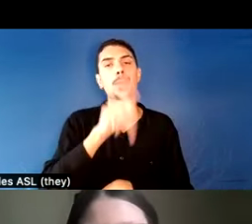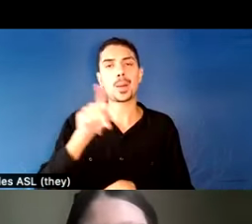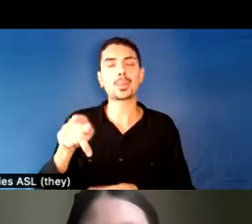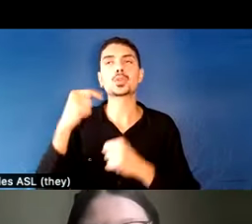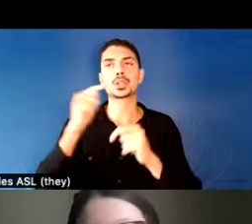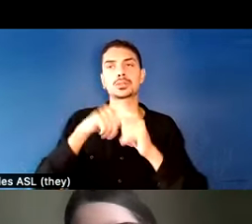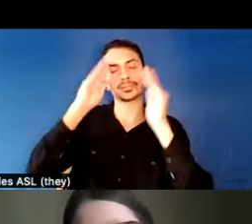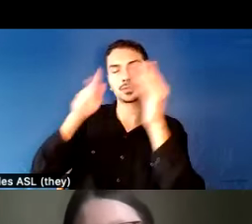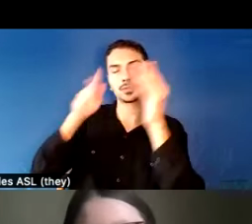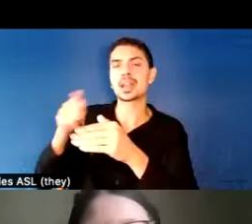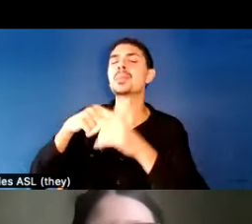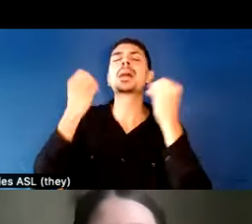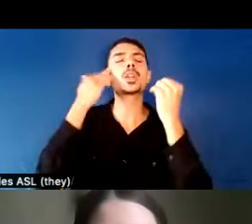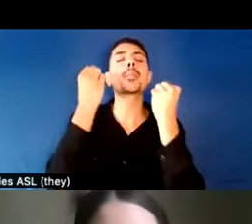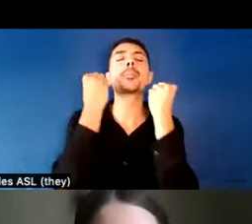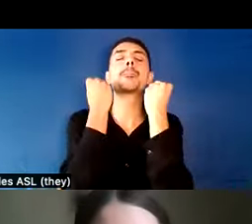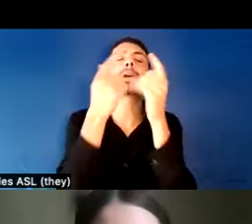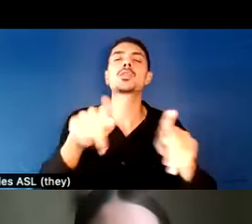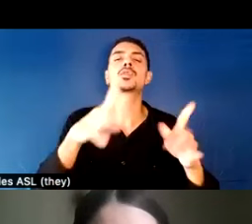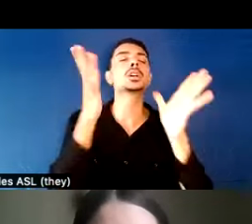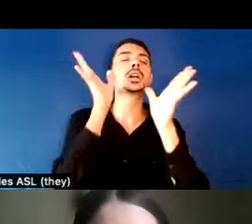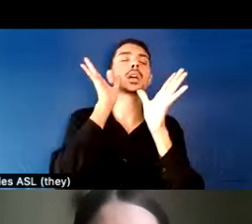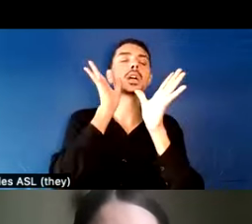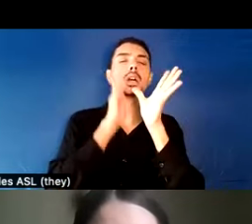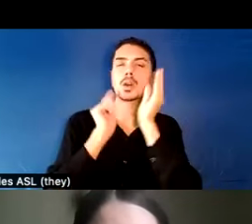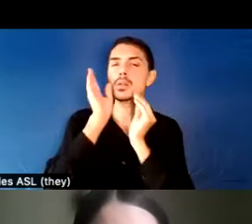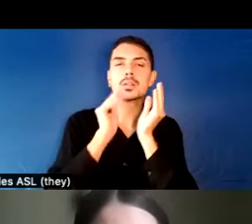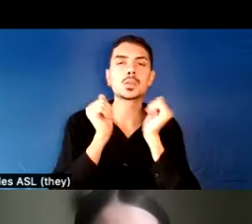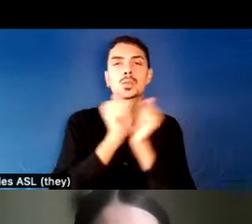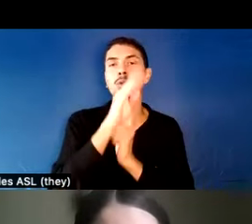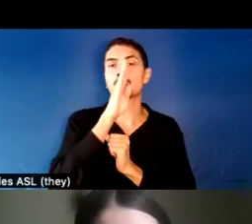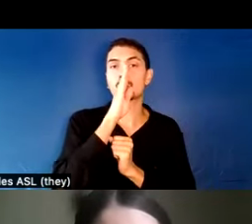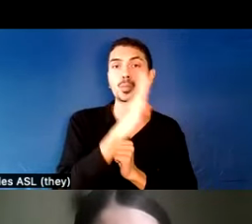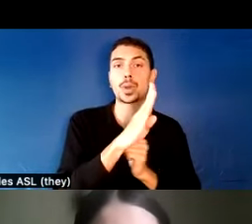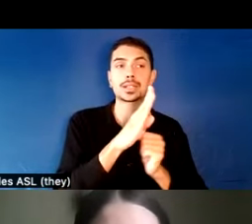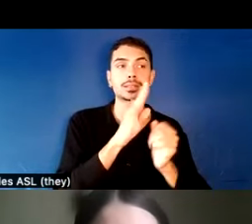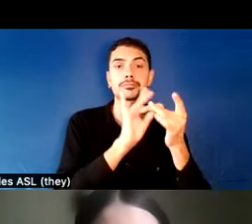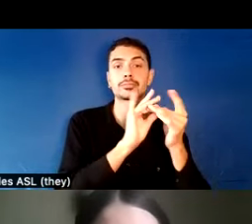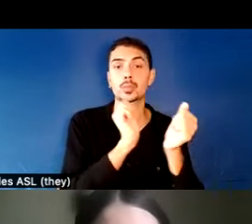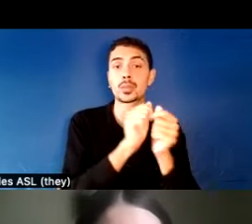have many years of experience, both directly with this and related.